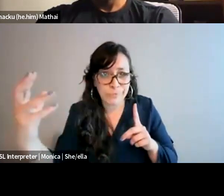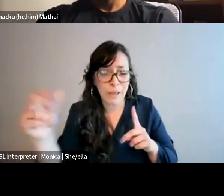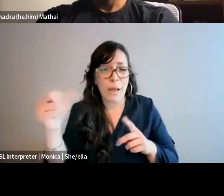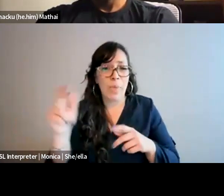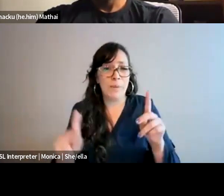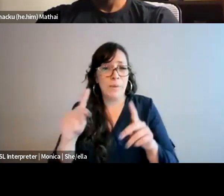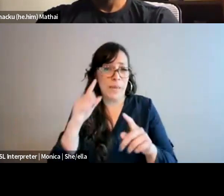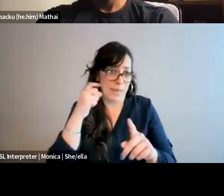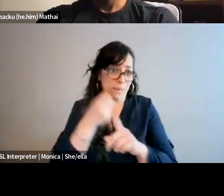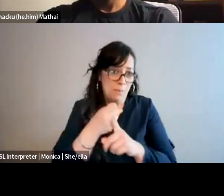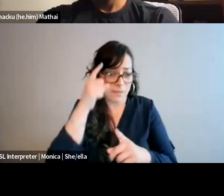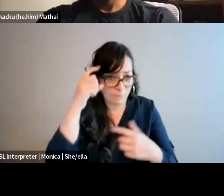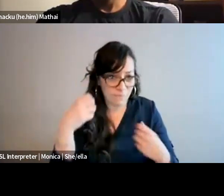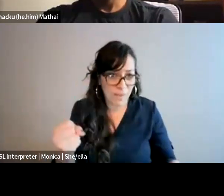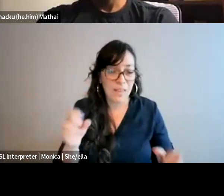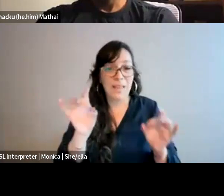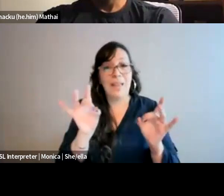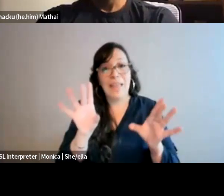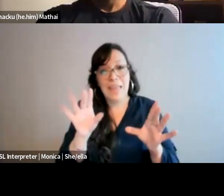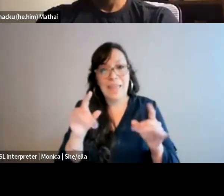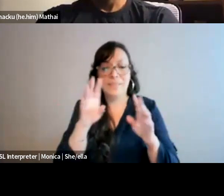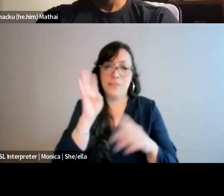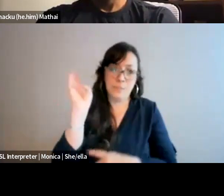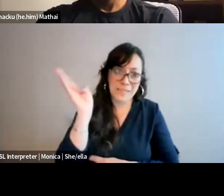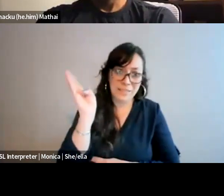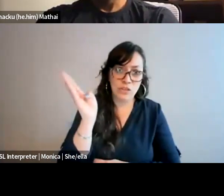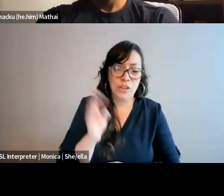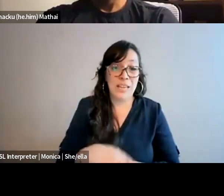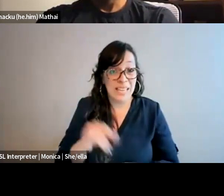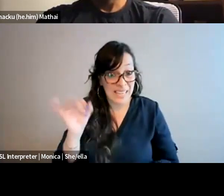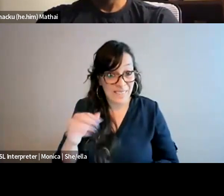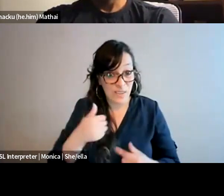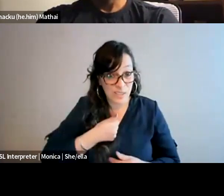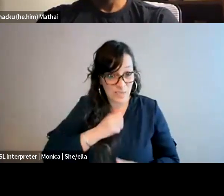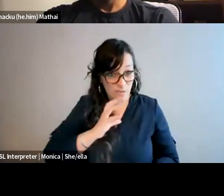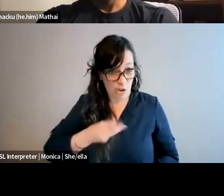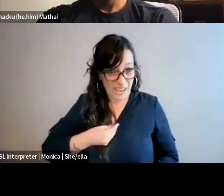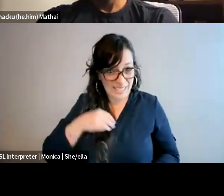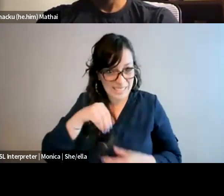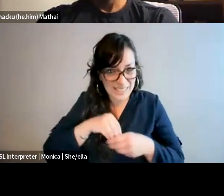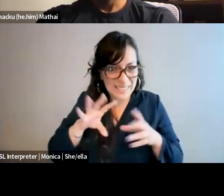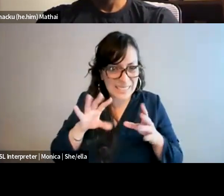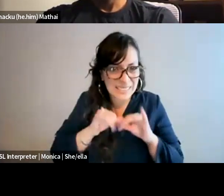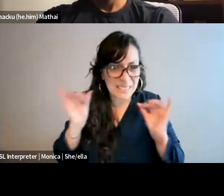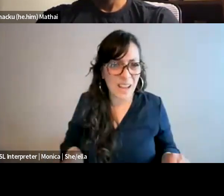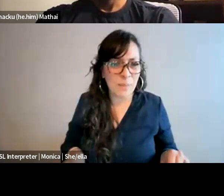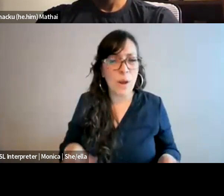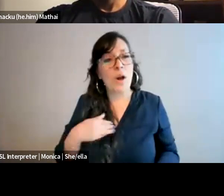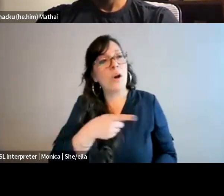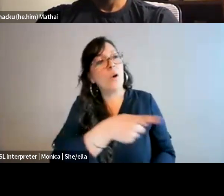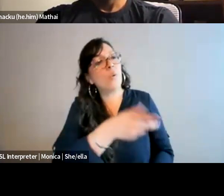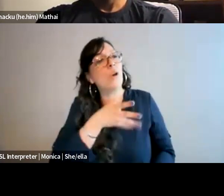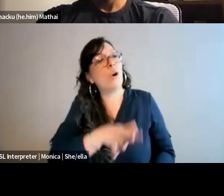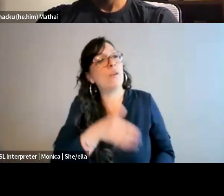mental health. Hate speech, and not to even mention if you are trans and you're in this system and they're like, oh, we already have